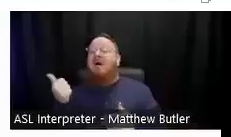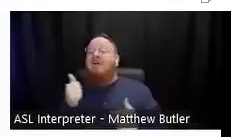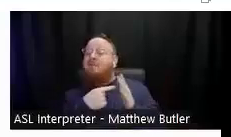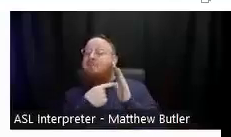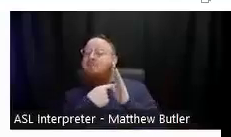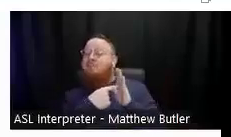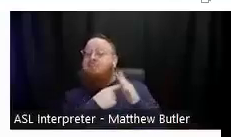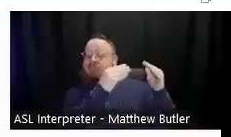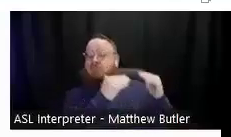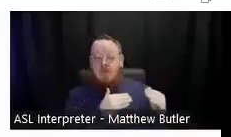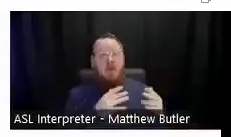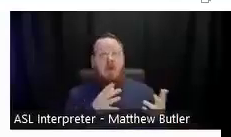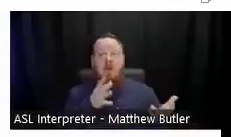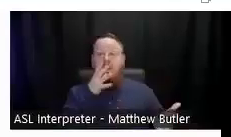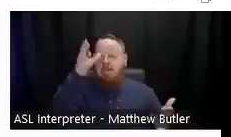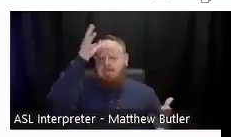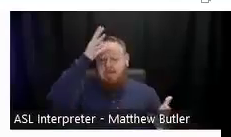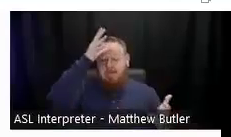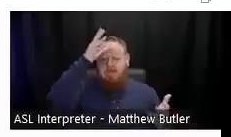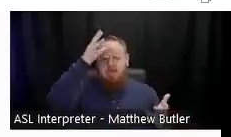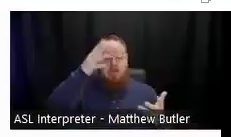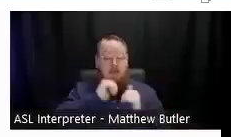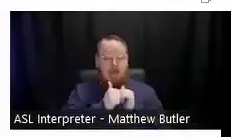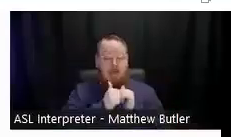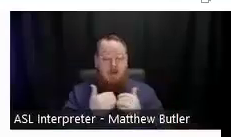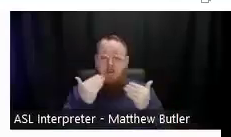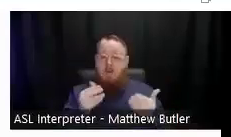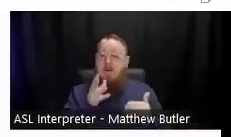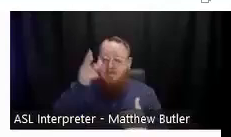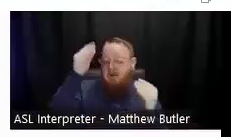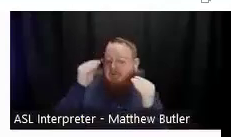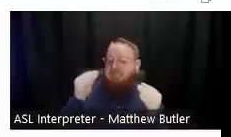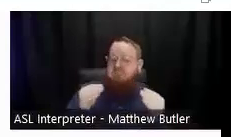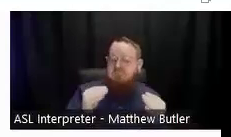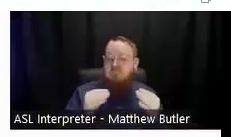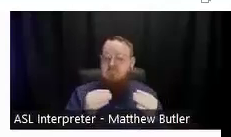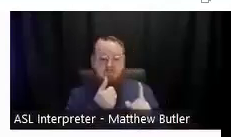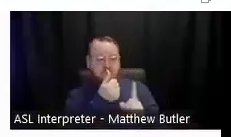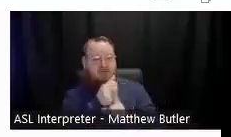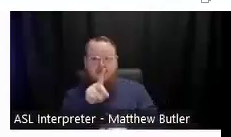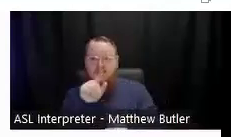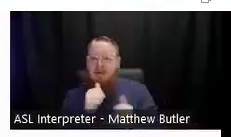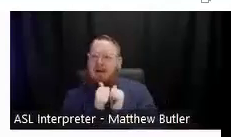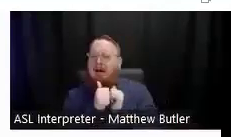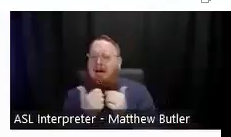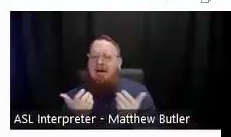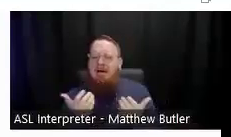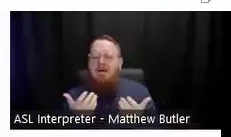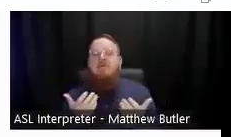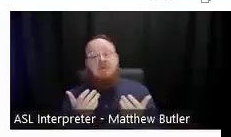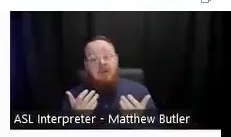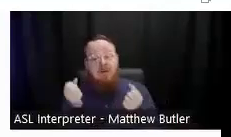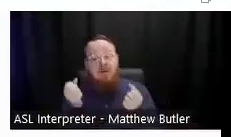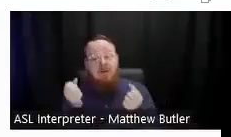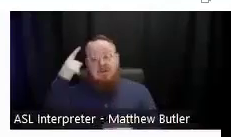don't always think about people being parents, but many of the people that we serve and the people that we hire and the people that we